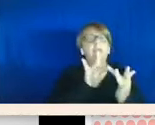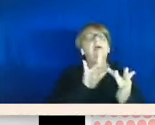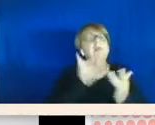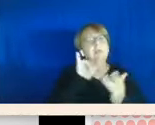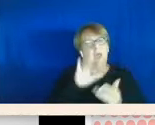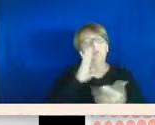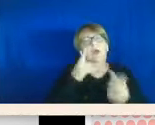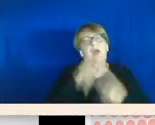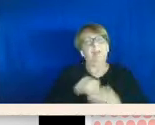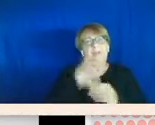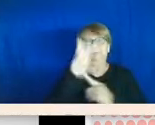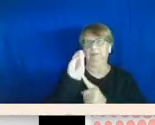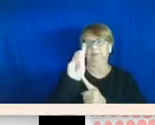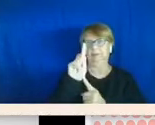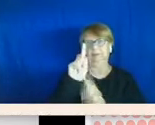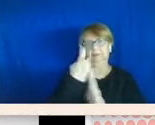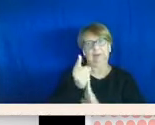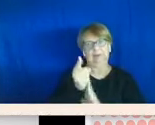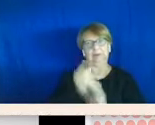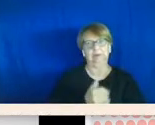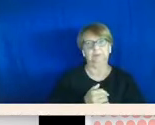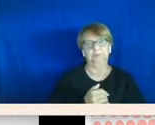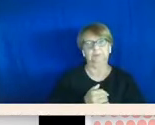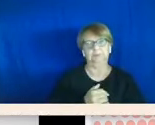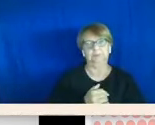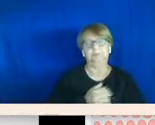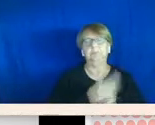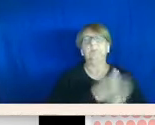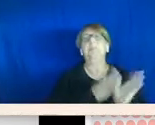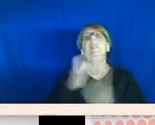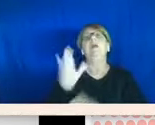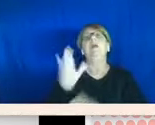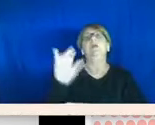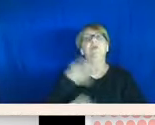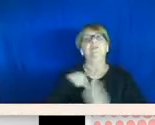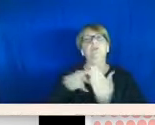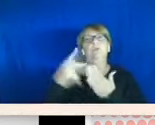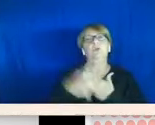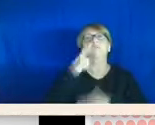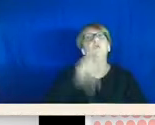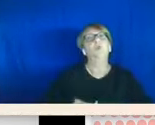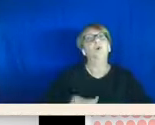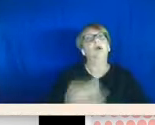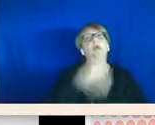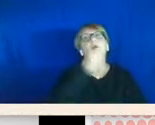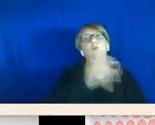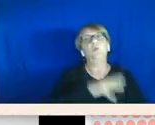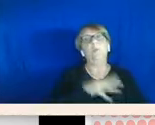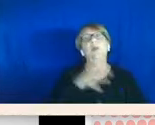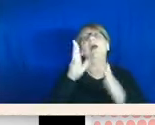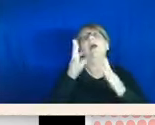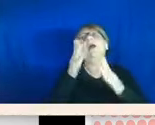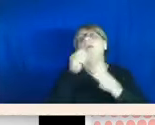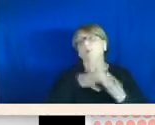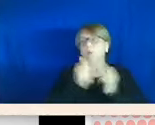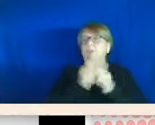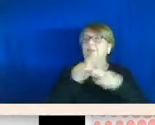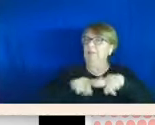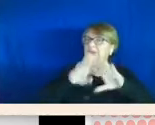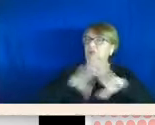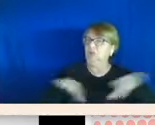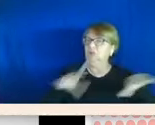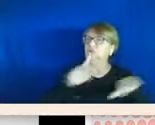minutes. We also have a program for pregnant women and women with dependent children who are using